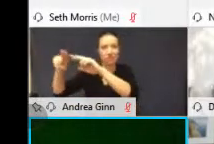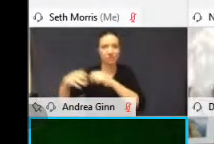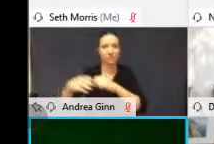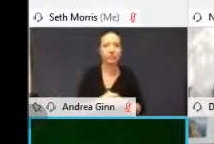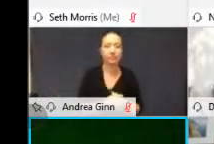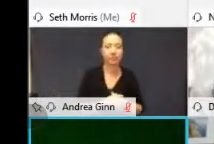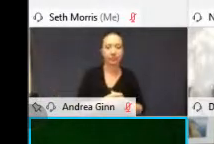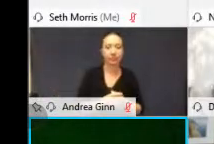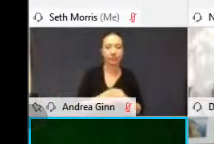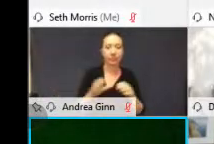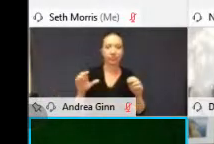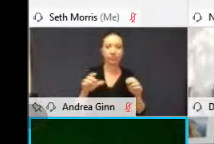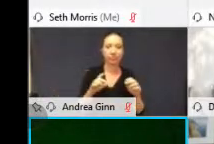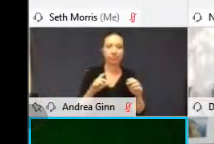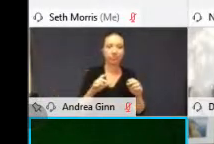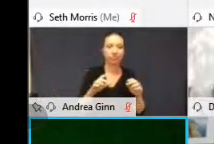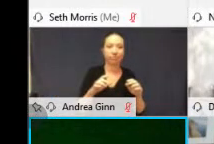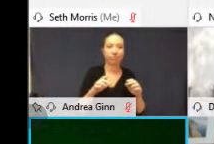ranging from